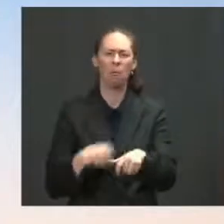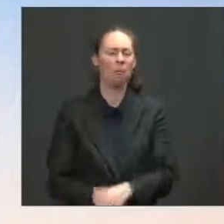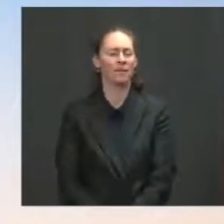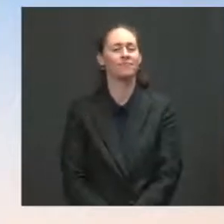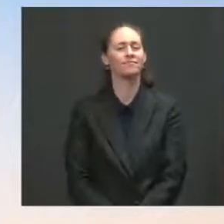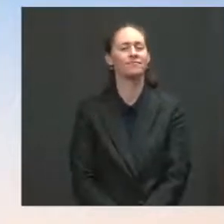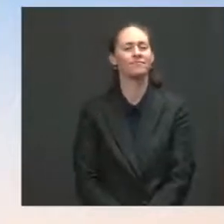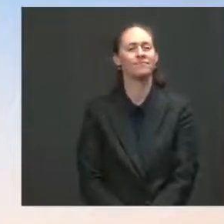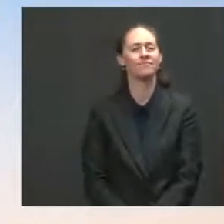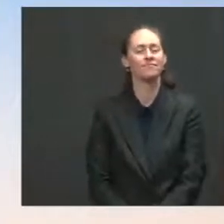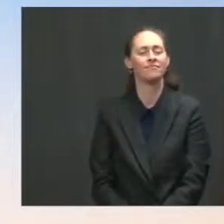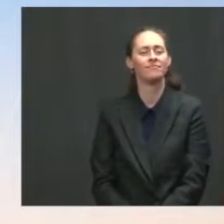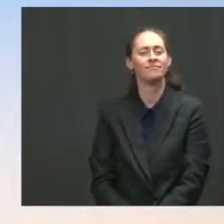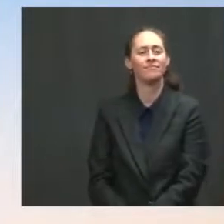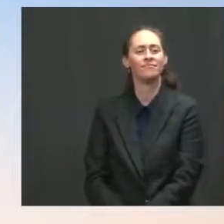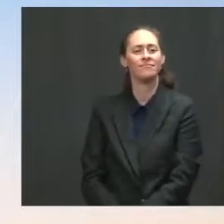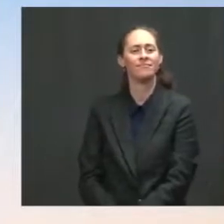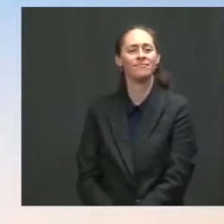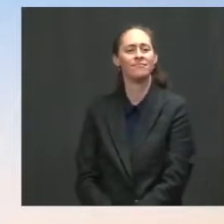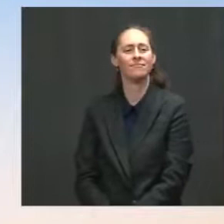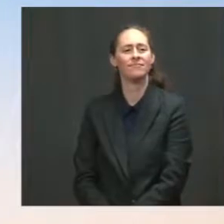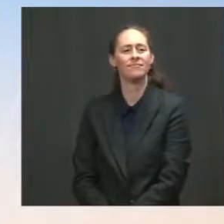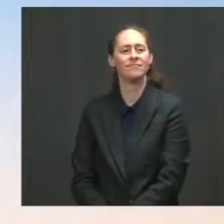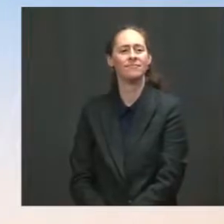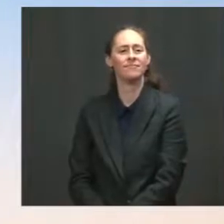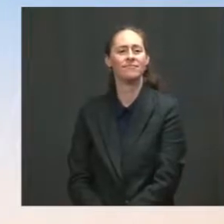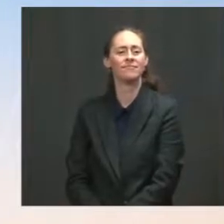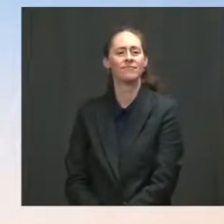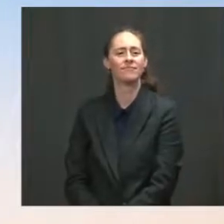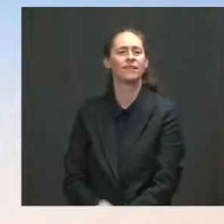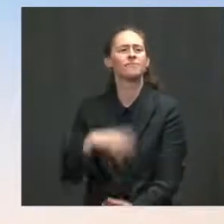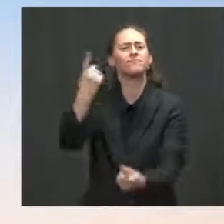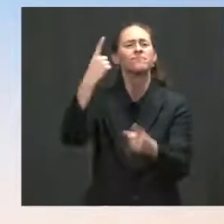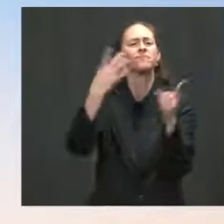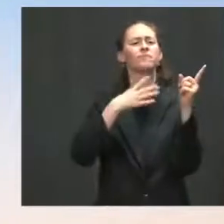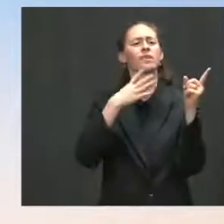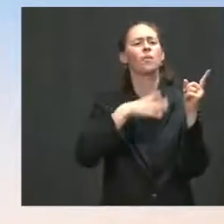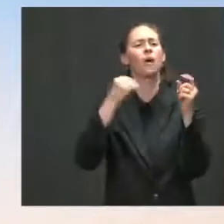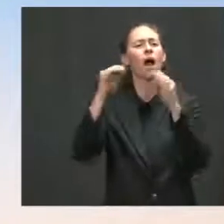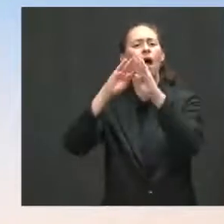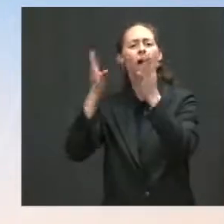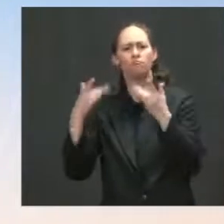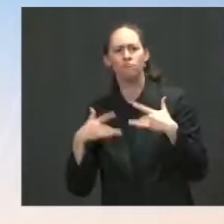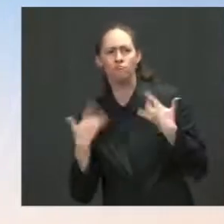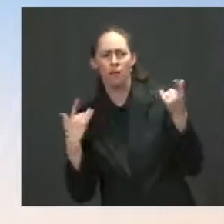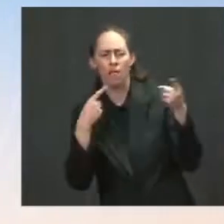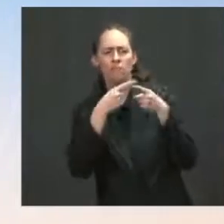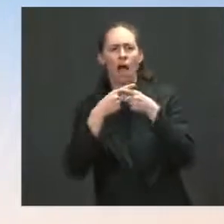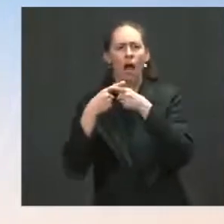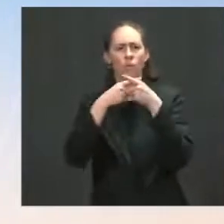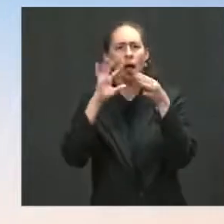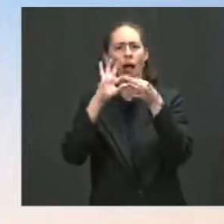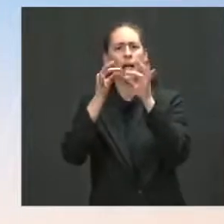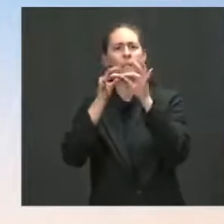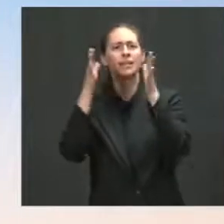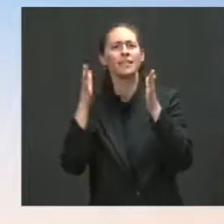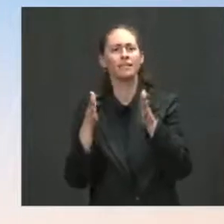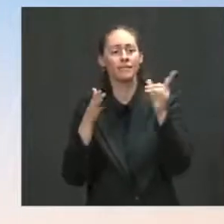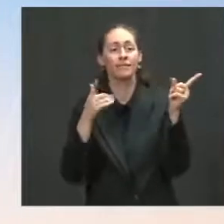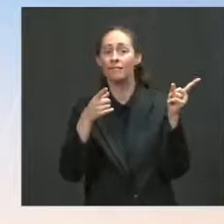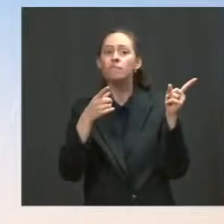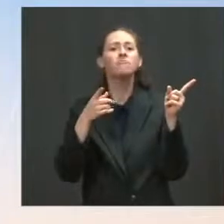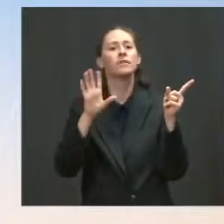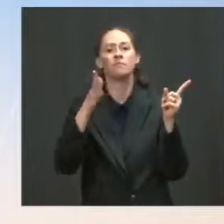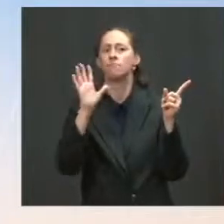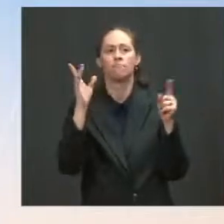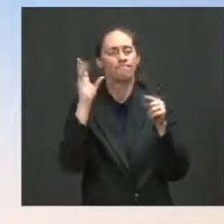the Belarus Olympian who was forced to go to the airport and then ended up going to Austria instead of back to her own country? And is the U.S.